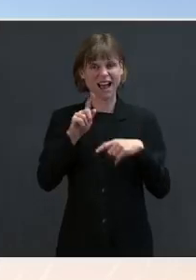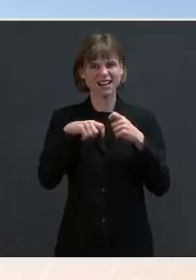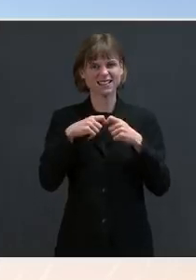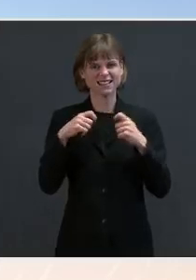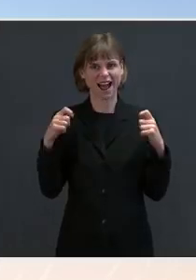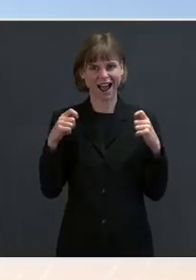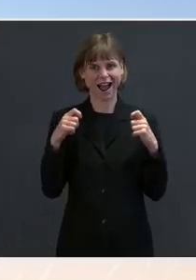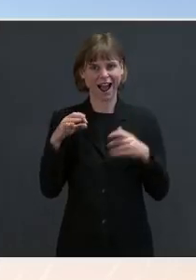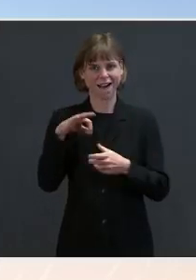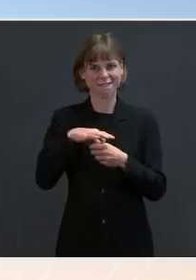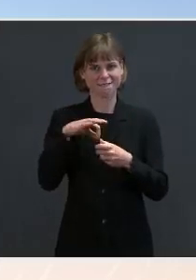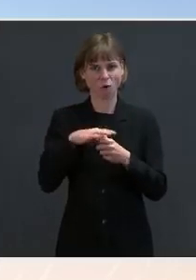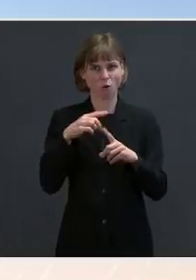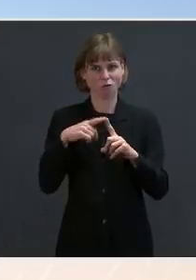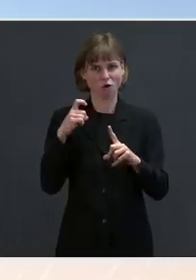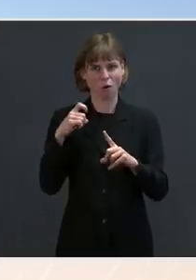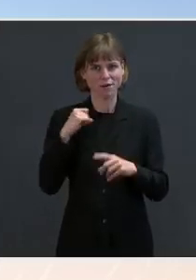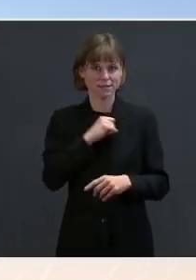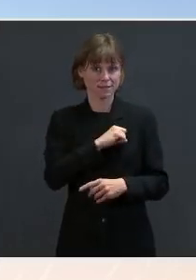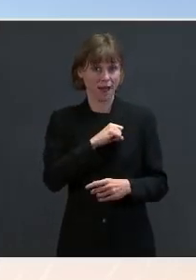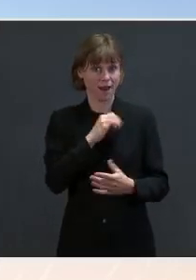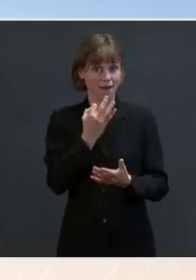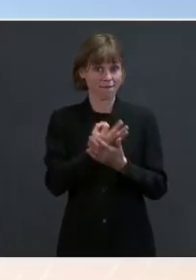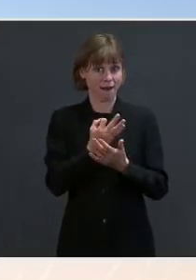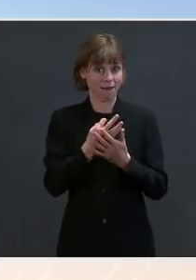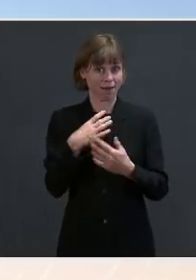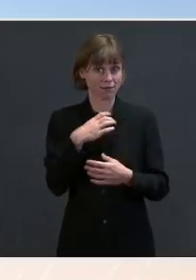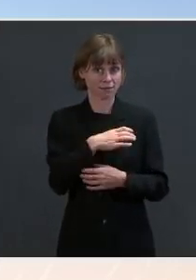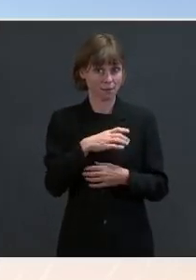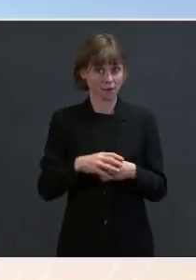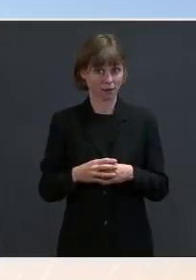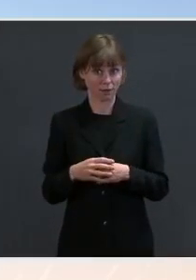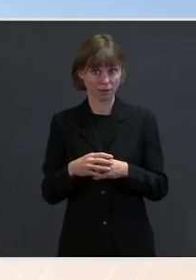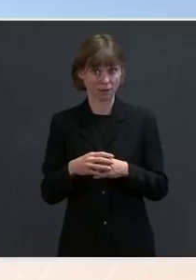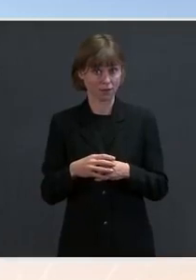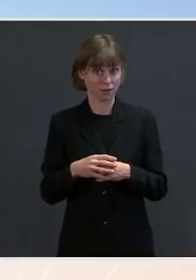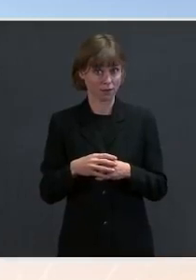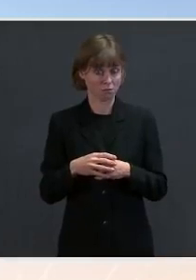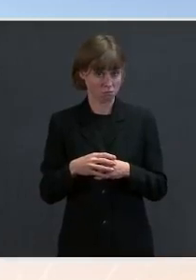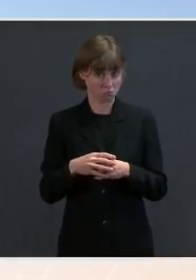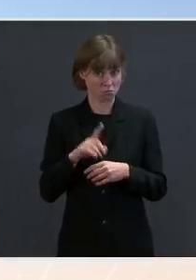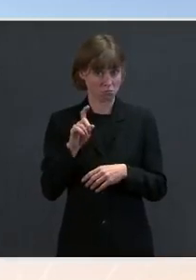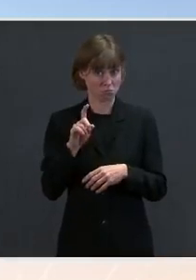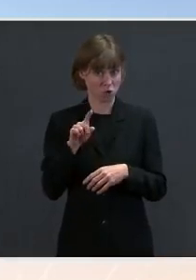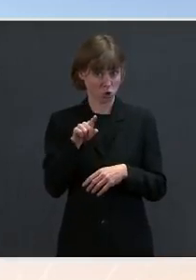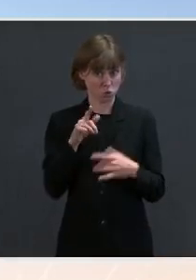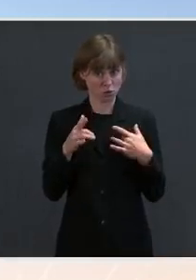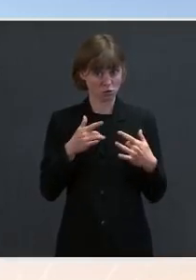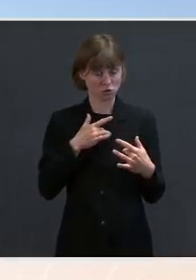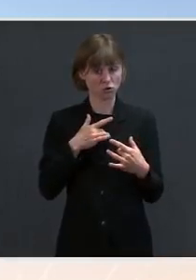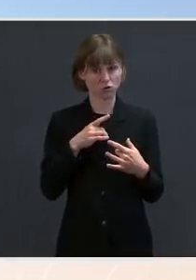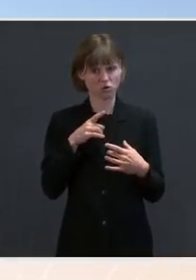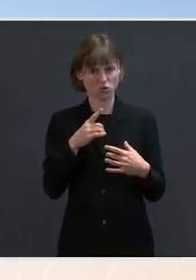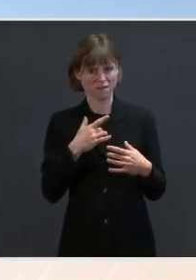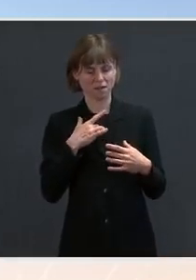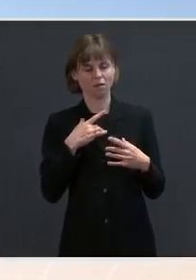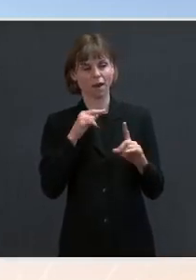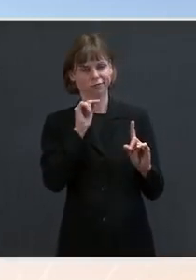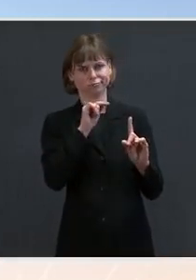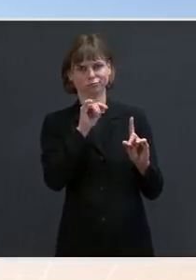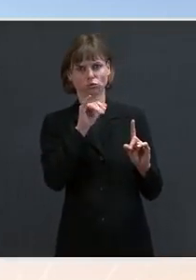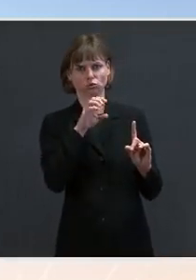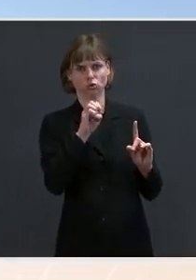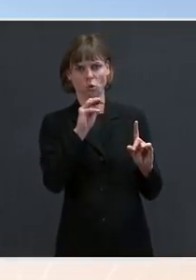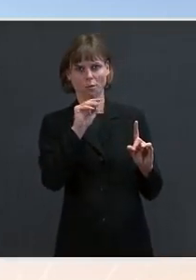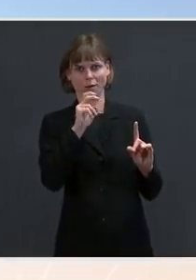Senate Finance Committee. Are you concerned, and have you assured yourself with people like Joe Manchin that this